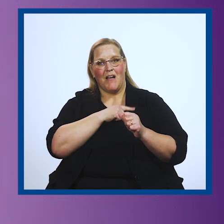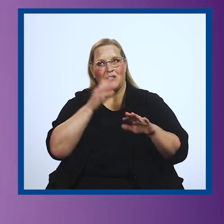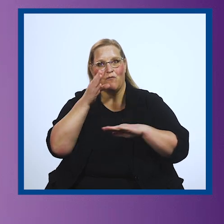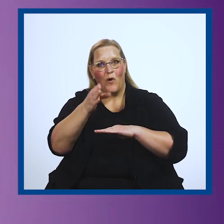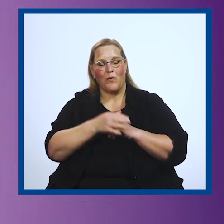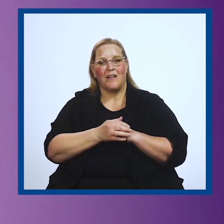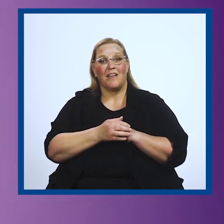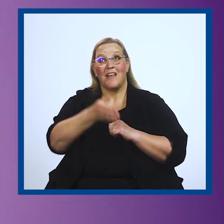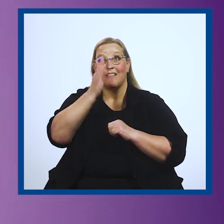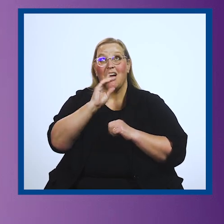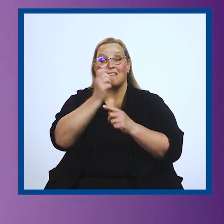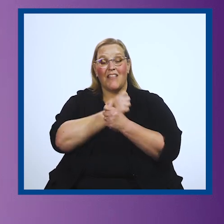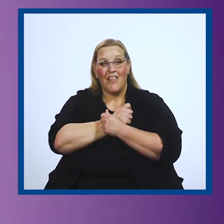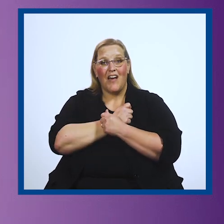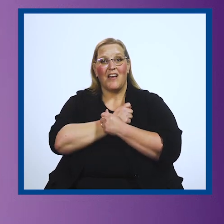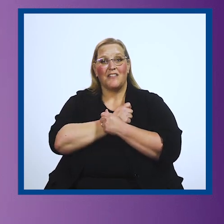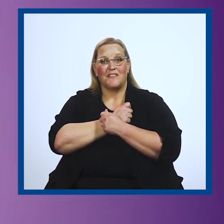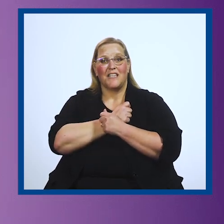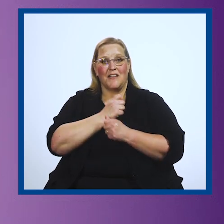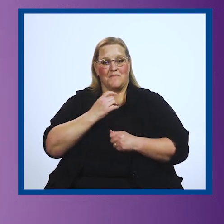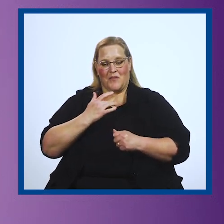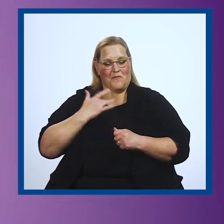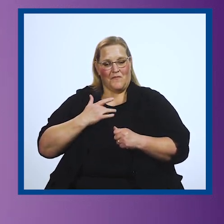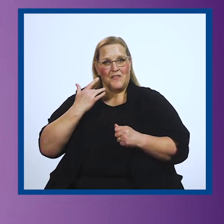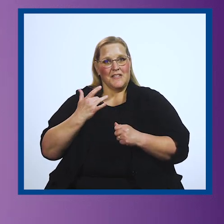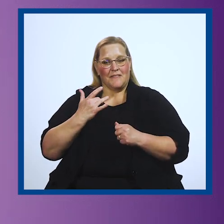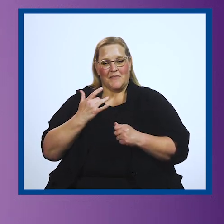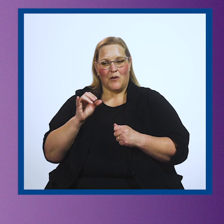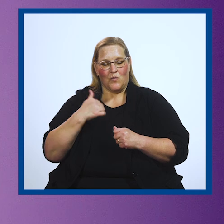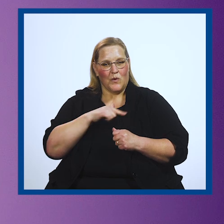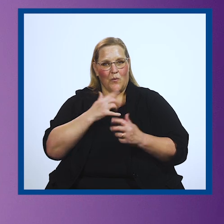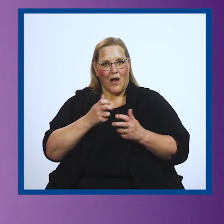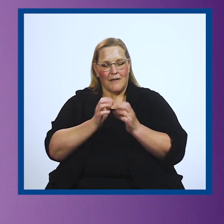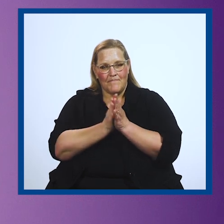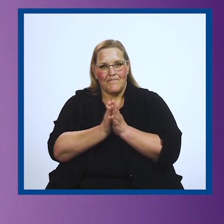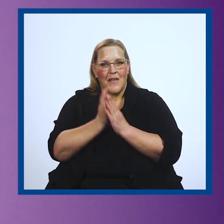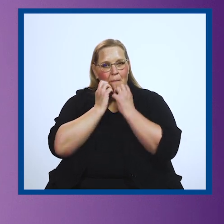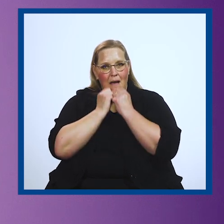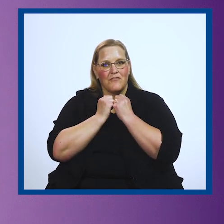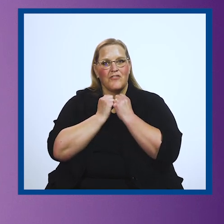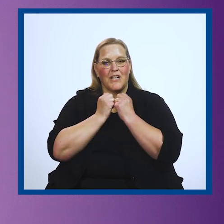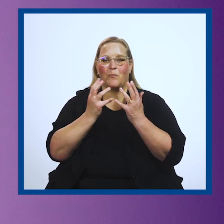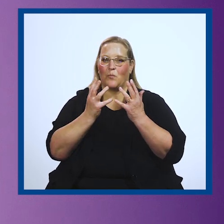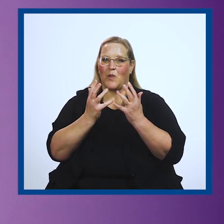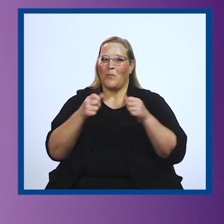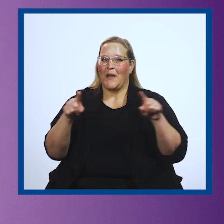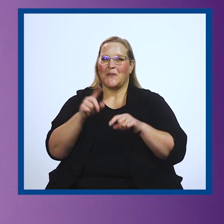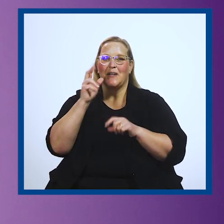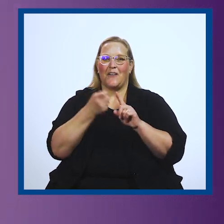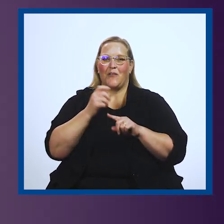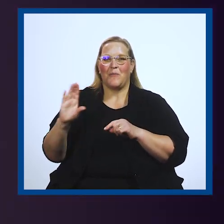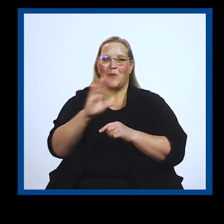that compels us to action and compels us to acts of compassion. For more on that, we want you to hear from your campus